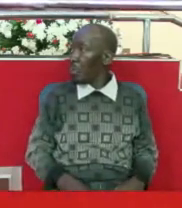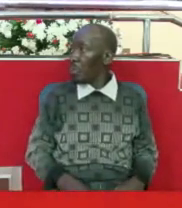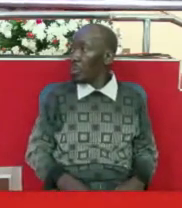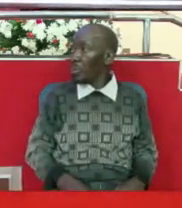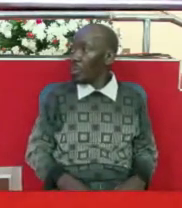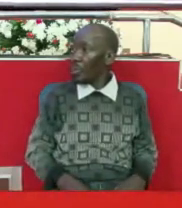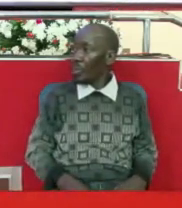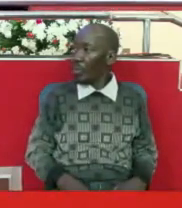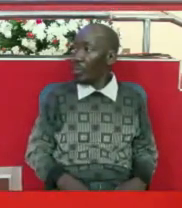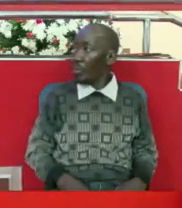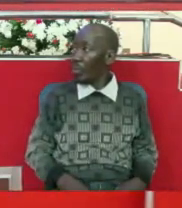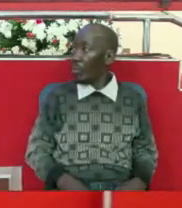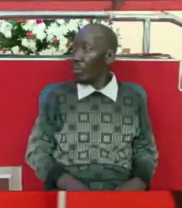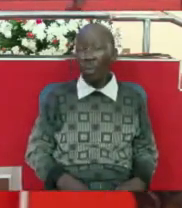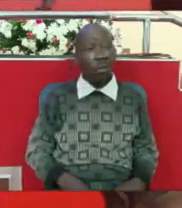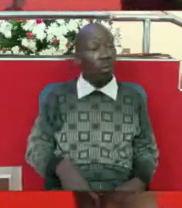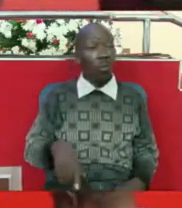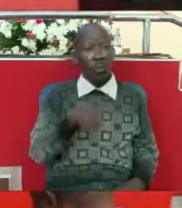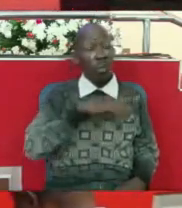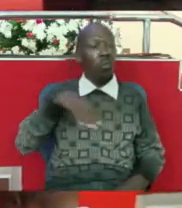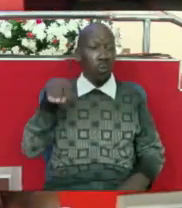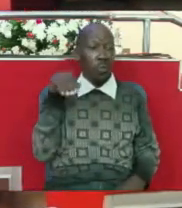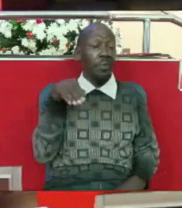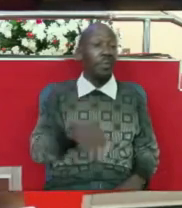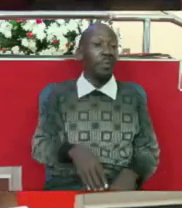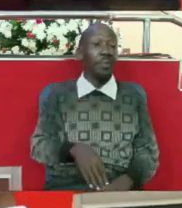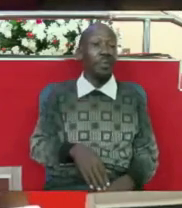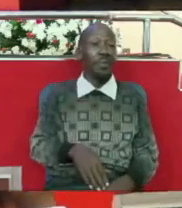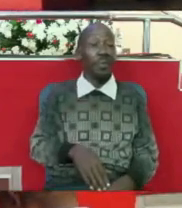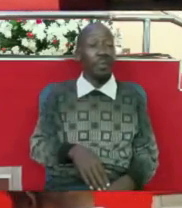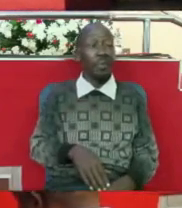Uiweke hili. We're waiting. Tutangoja.